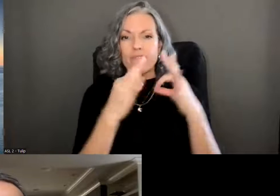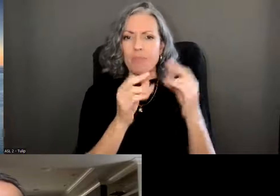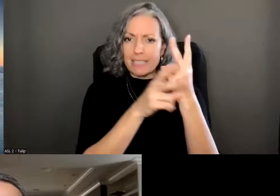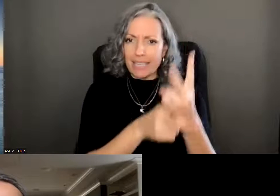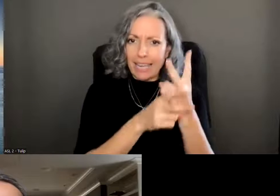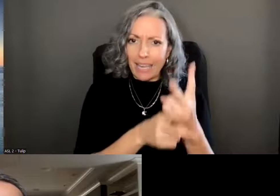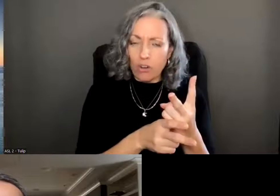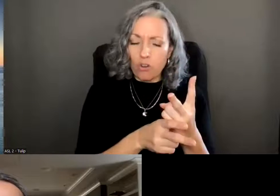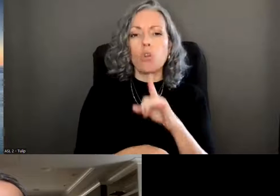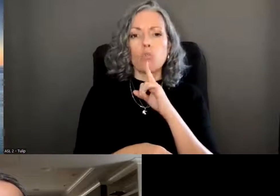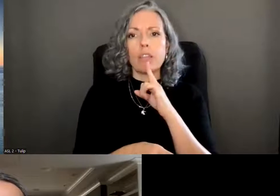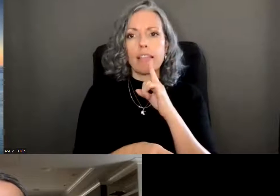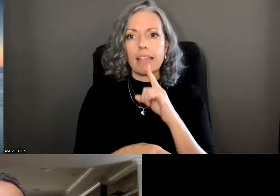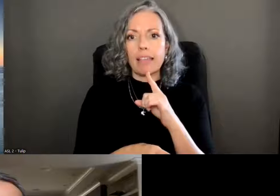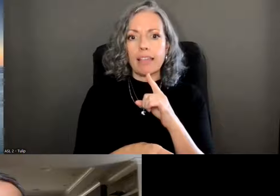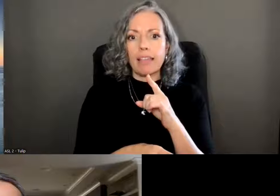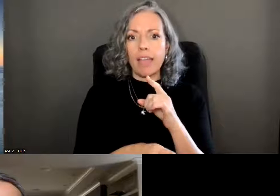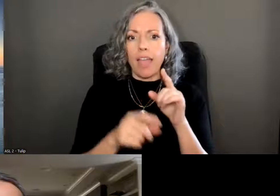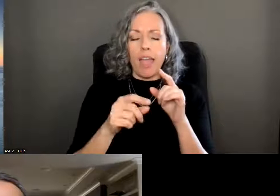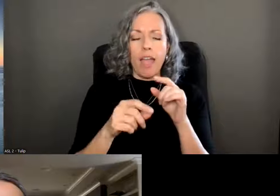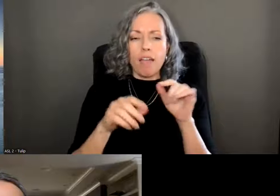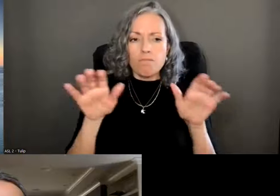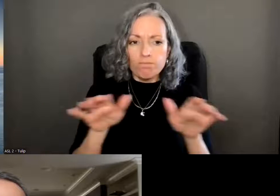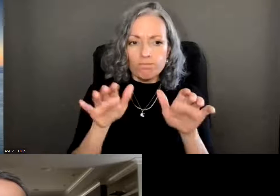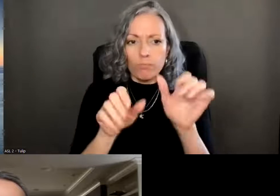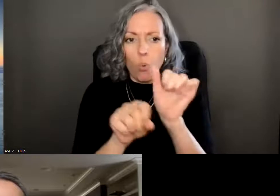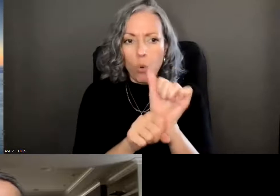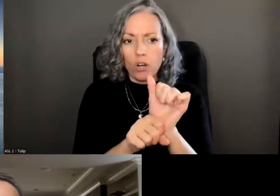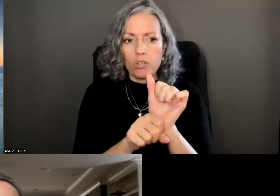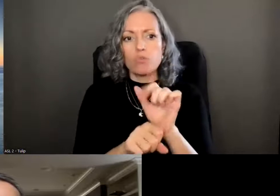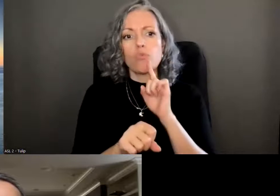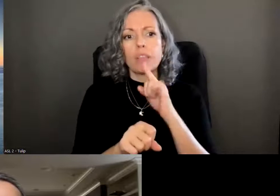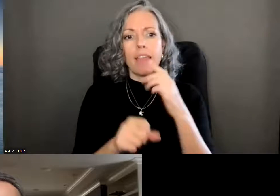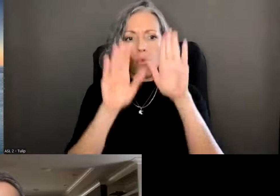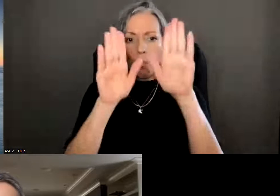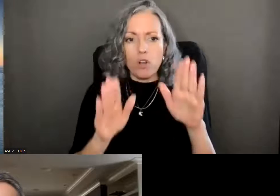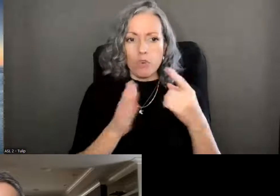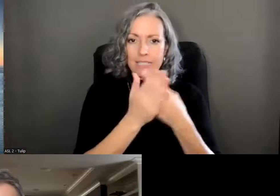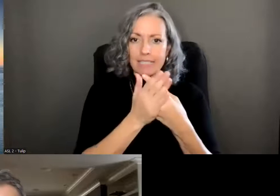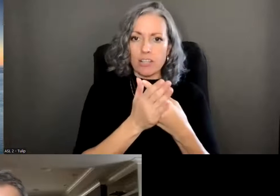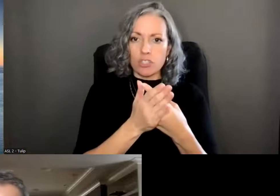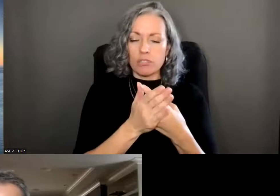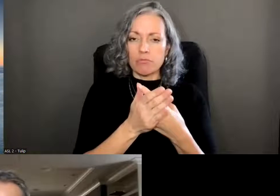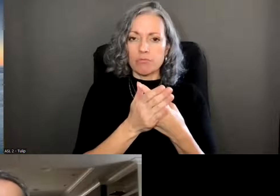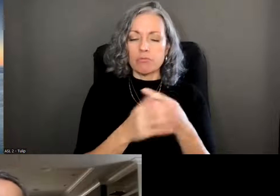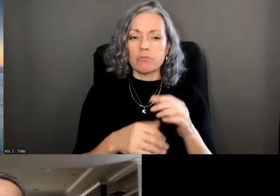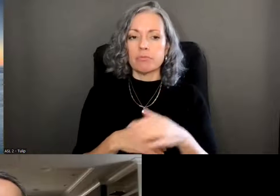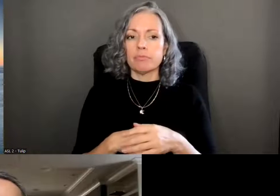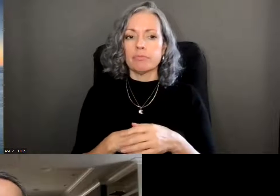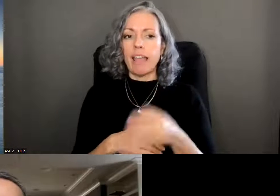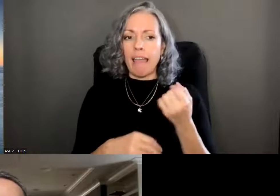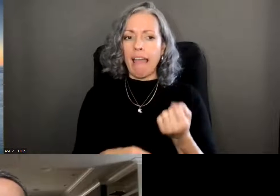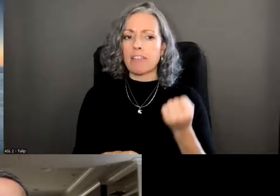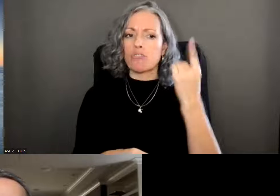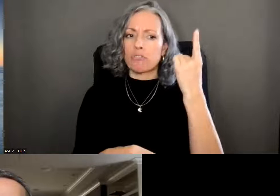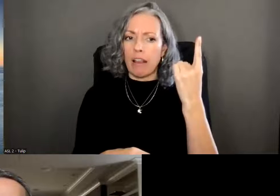Alliance, have done all this legwork. So we have a great discussion coming up. I understand that our